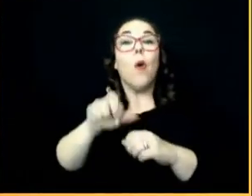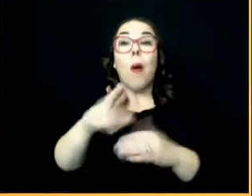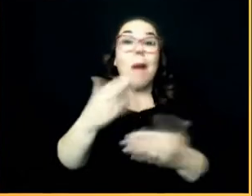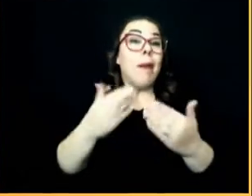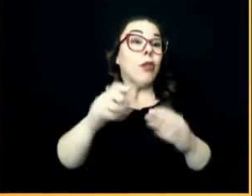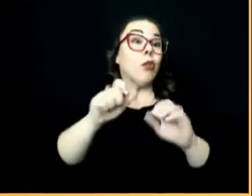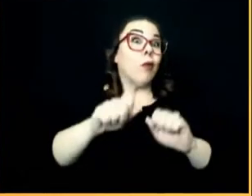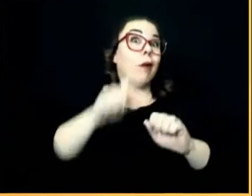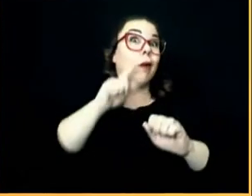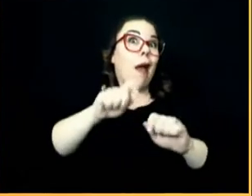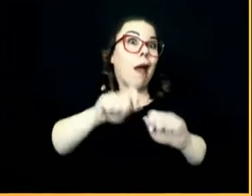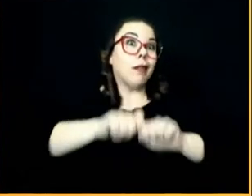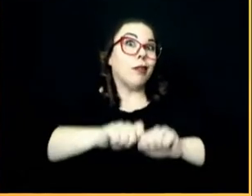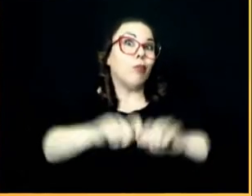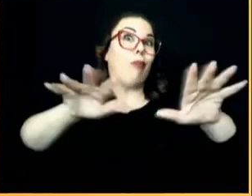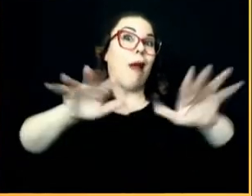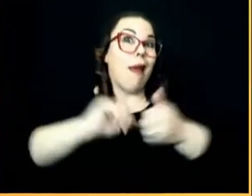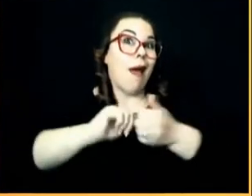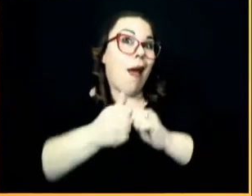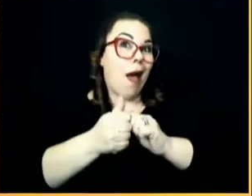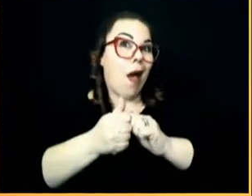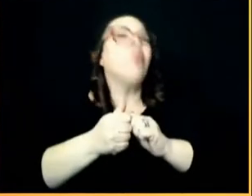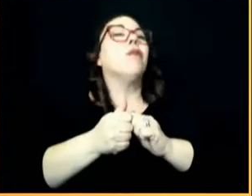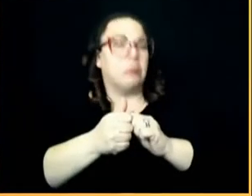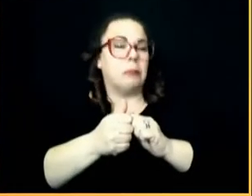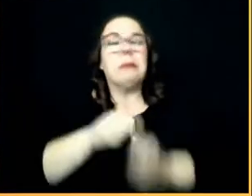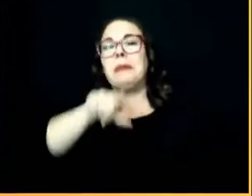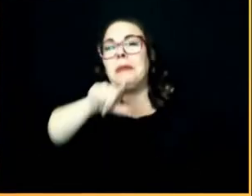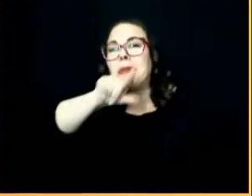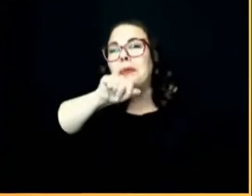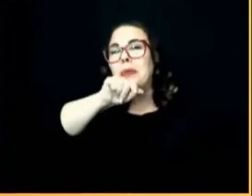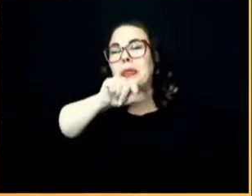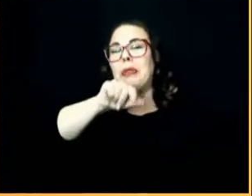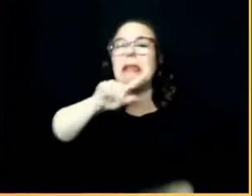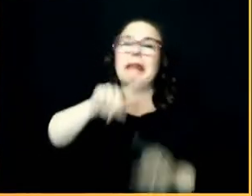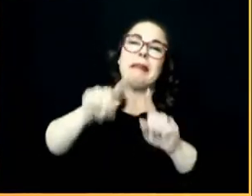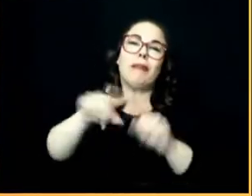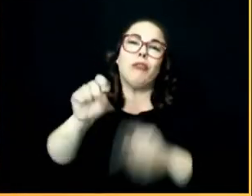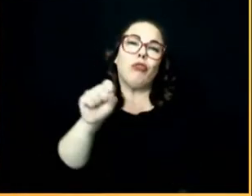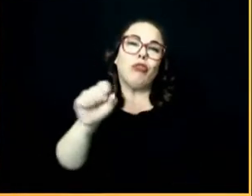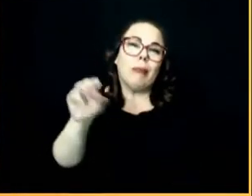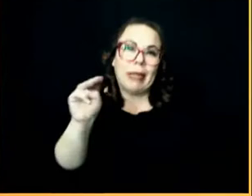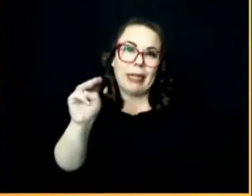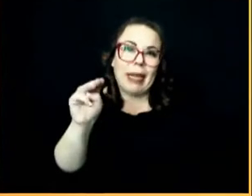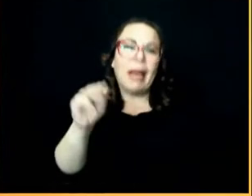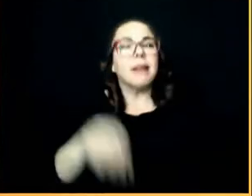those same hashtags. And we'll be sure as well to include your comments